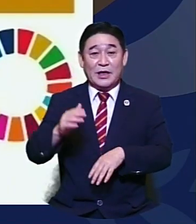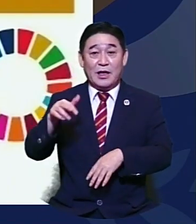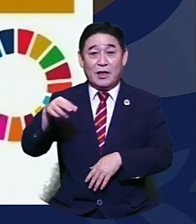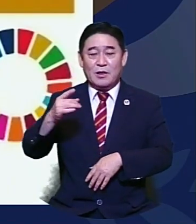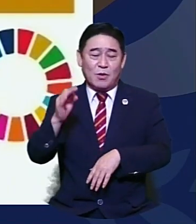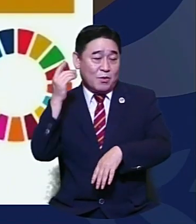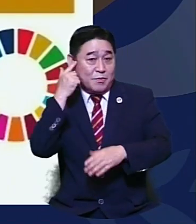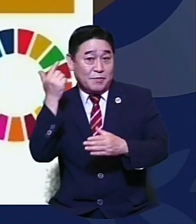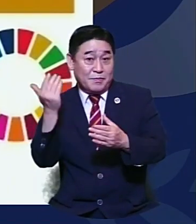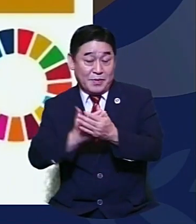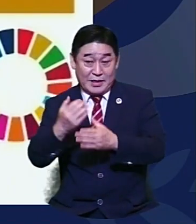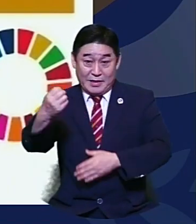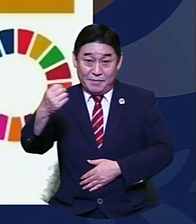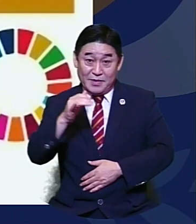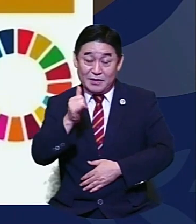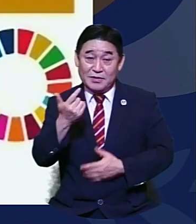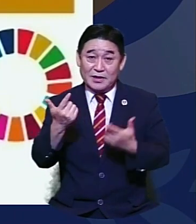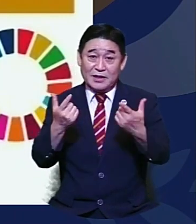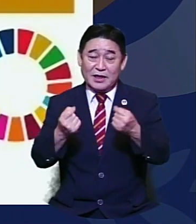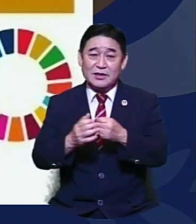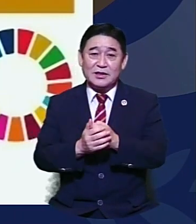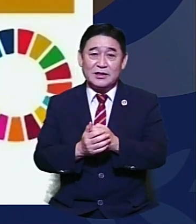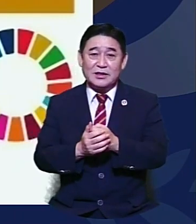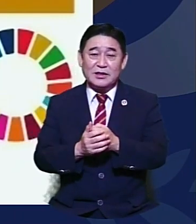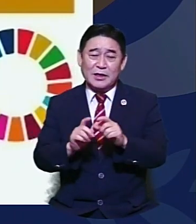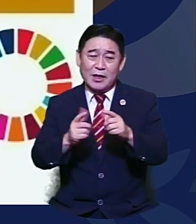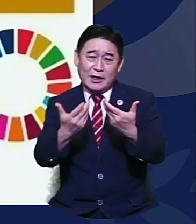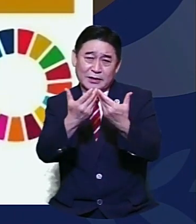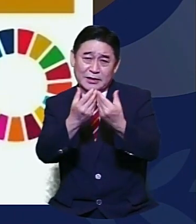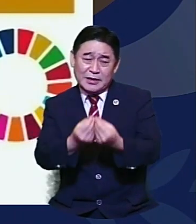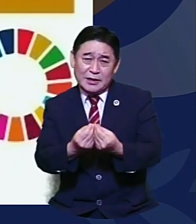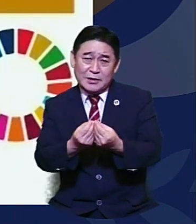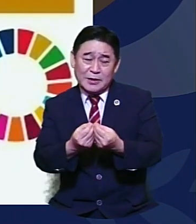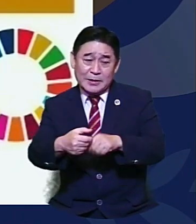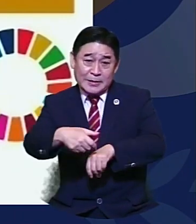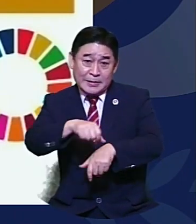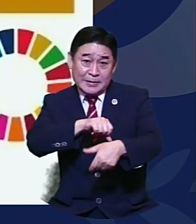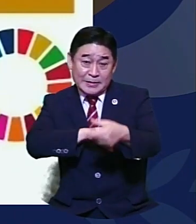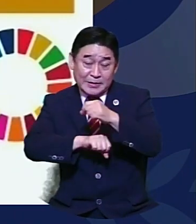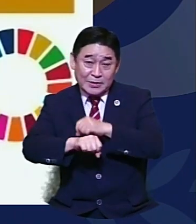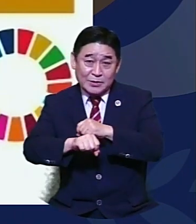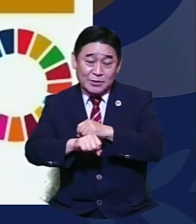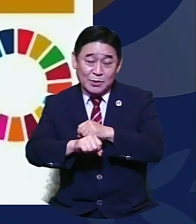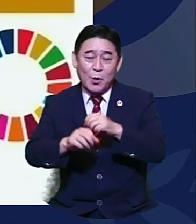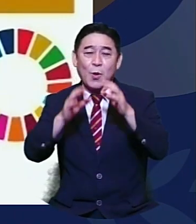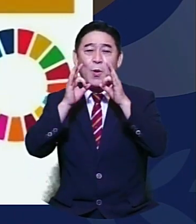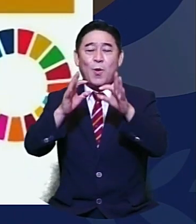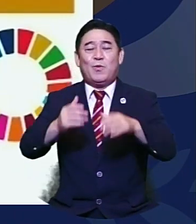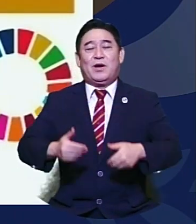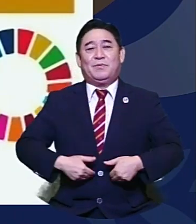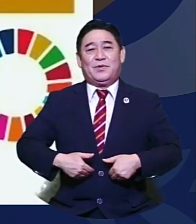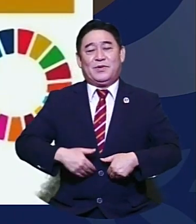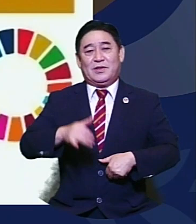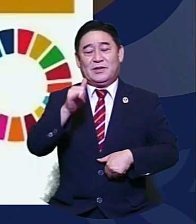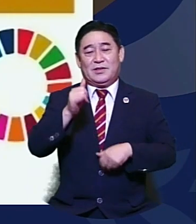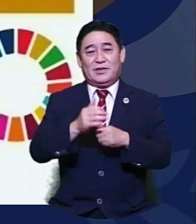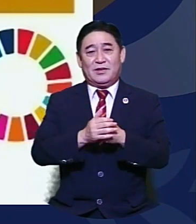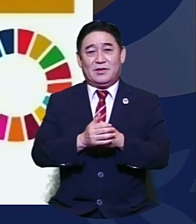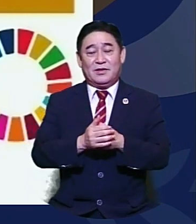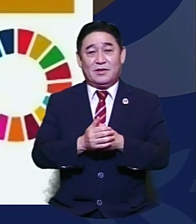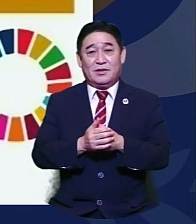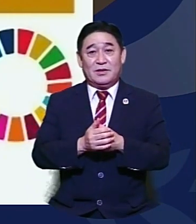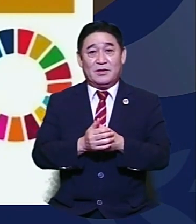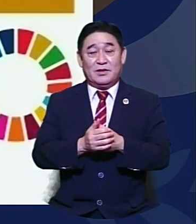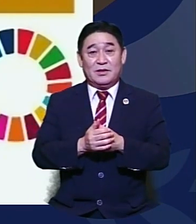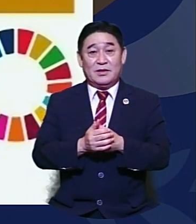those cases where something that did not appear as potentially revenue generating actually became revenue